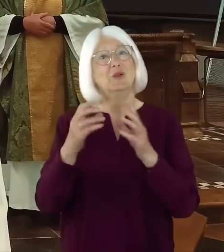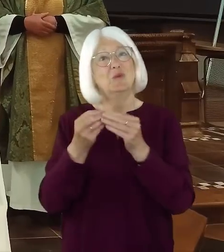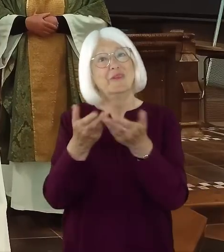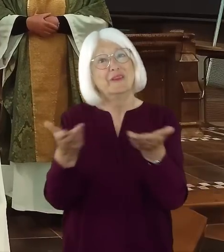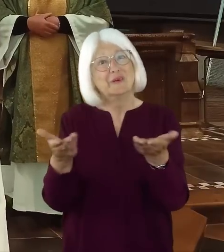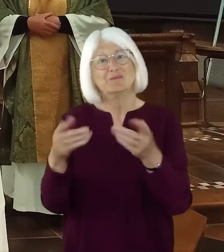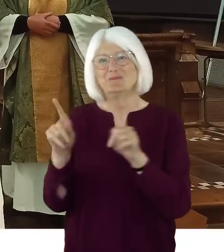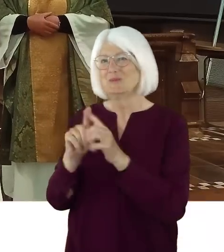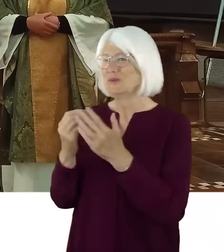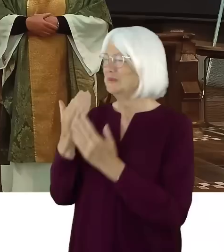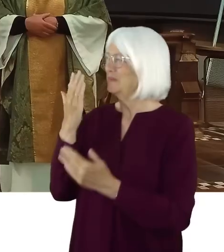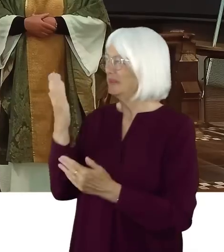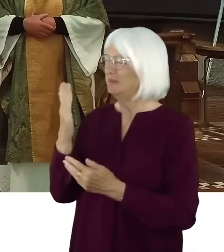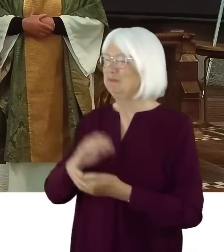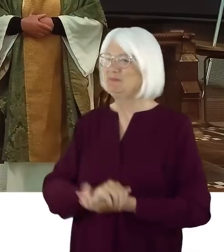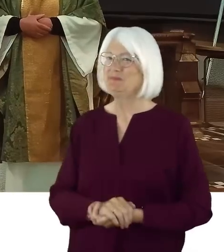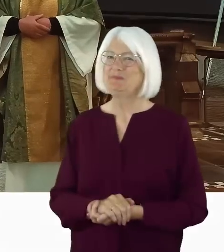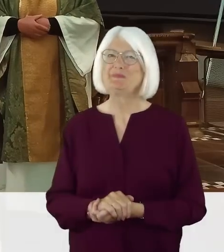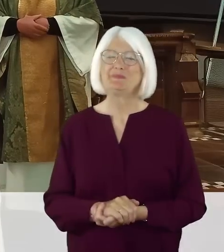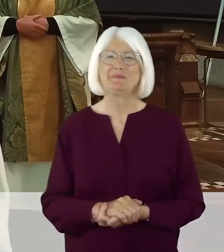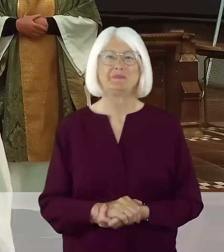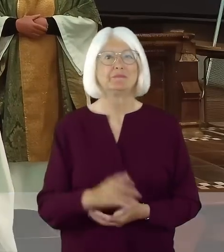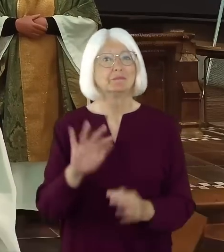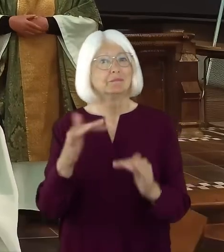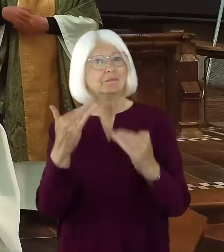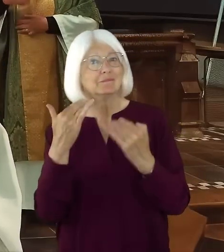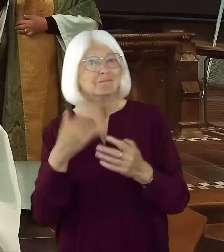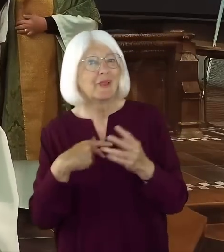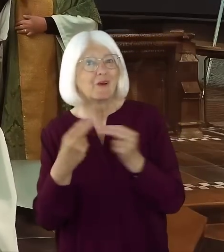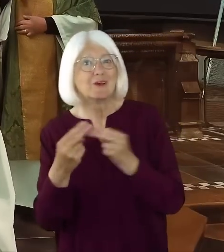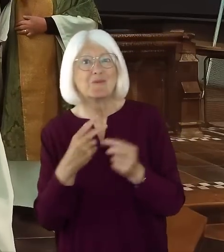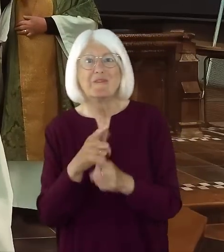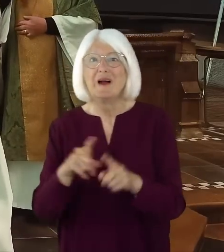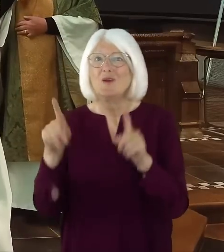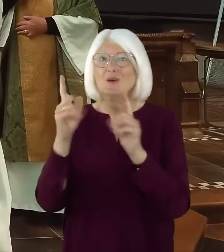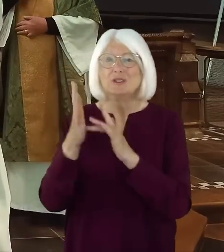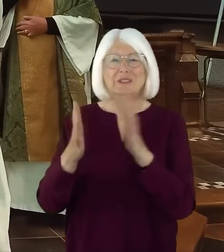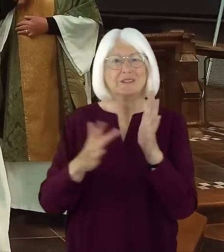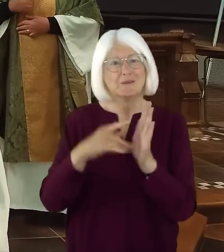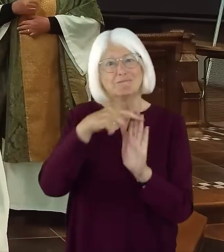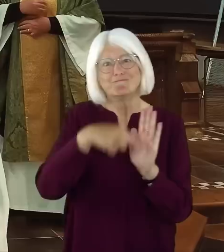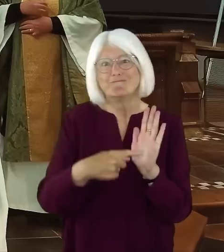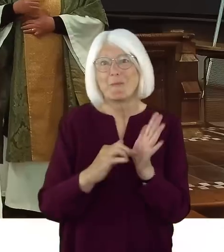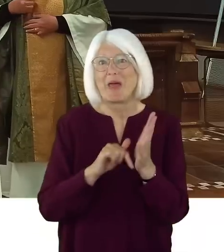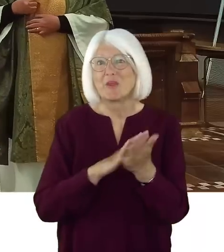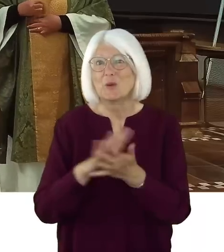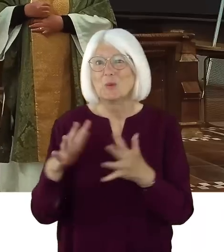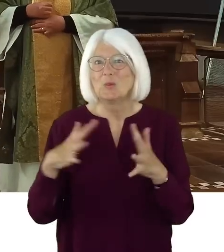The Lord be with you. And also with you. Hear the gospel of our Lord Jesus Christ according to